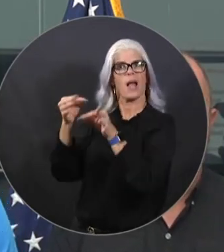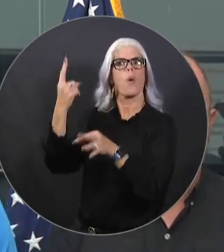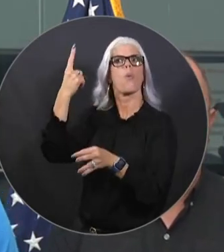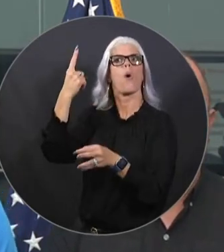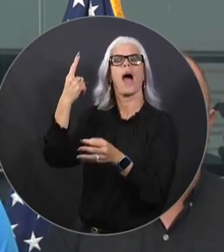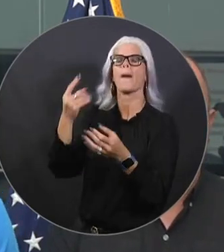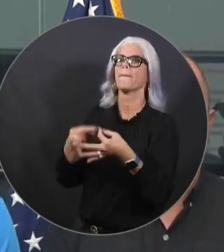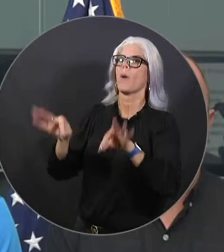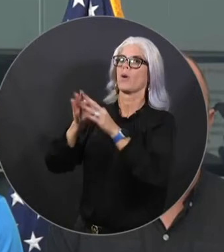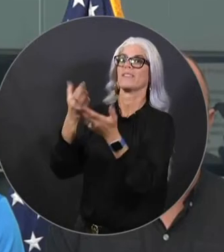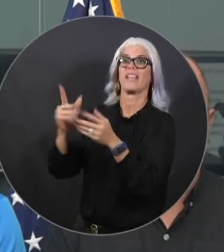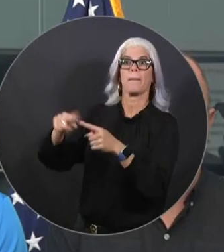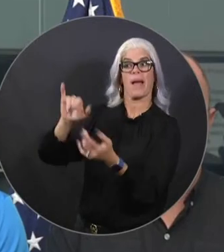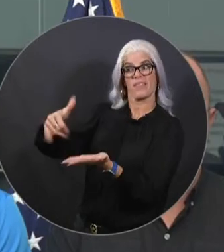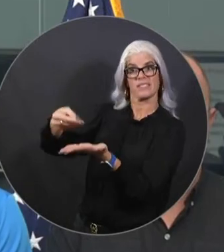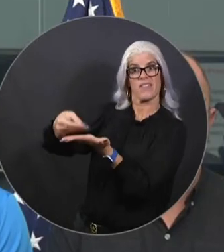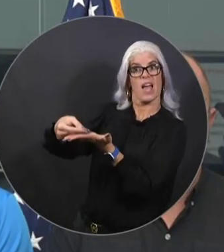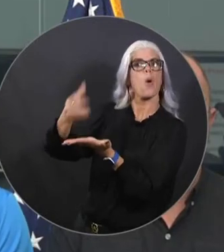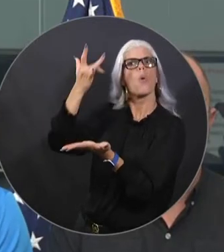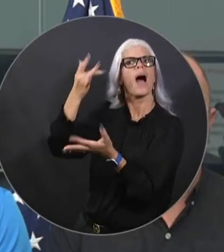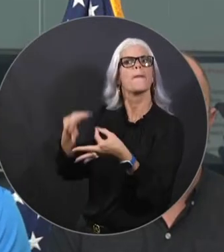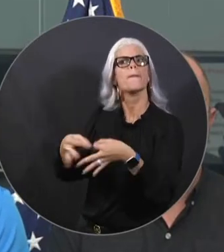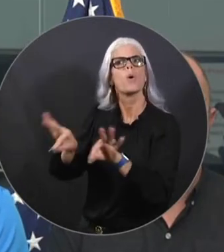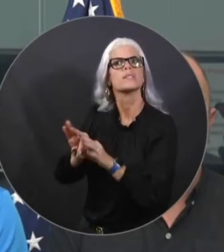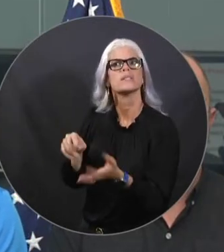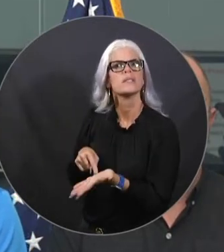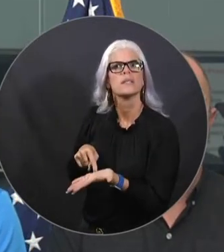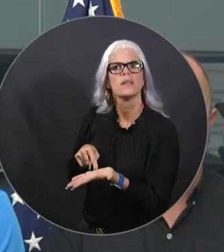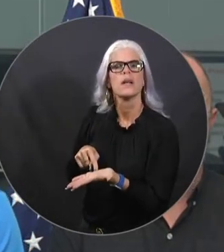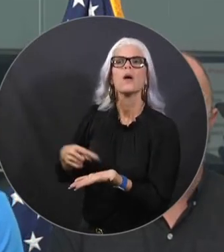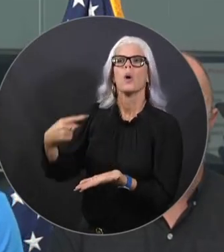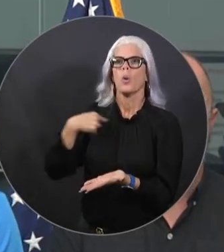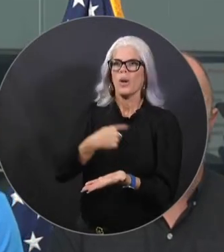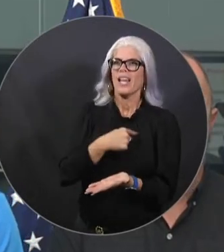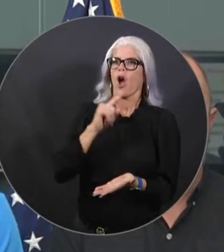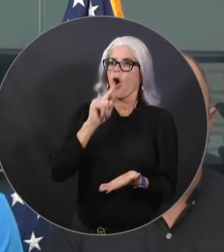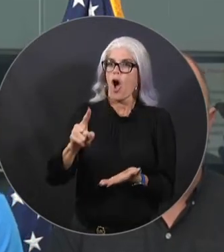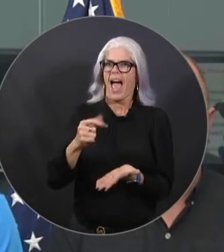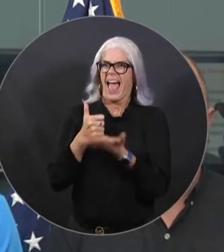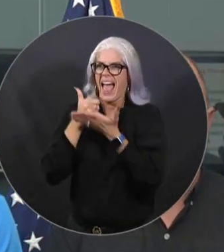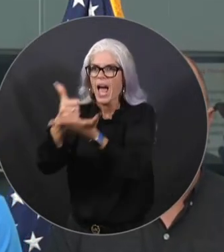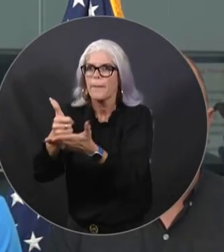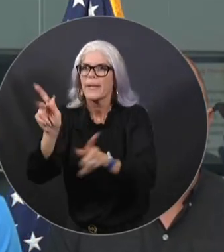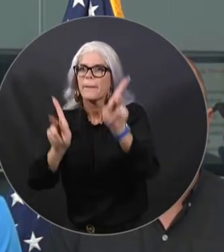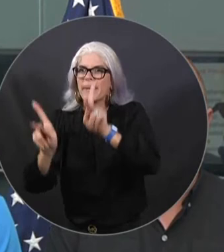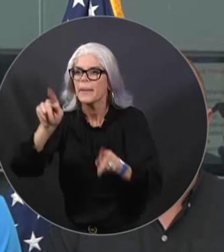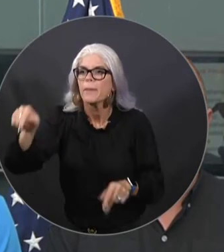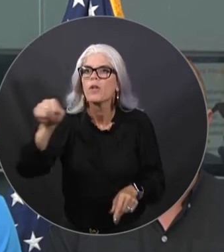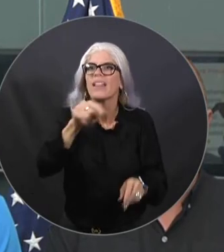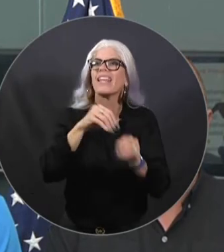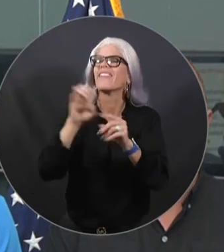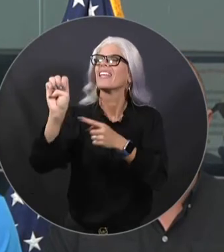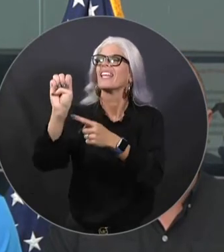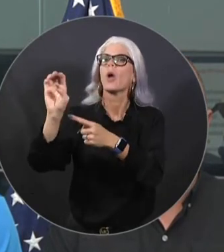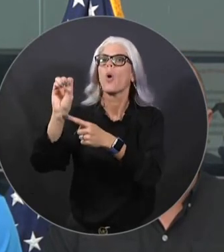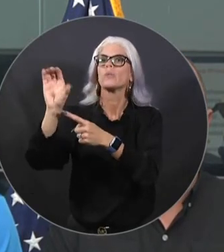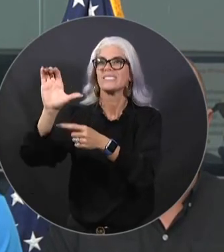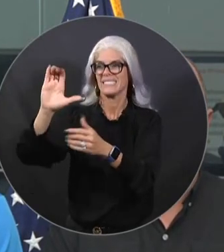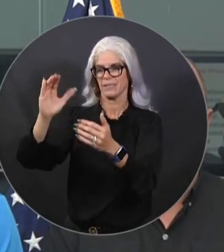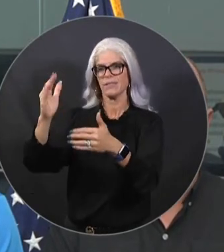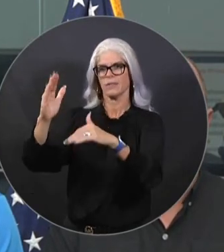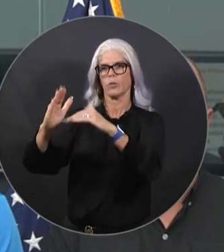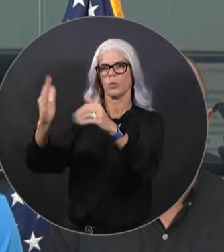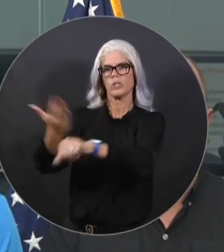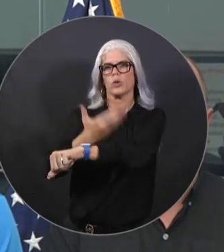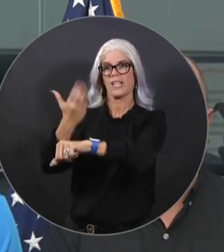because we are getting needs instantaneously into the EOC, into the Emergency Operations Center. And so we're able then to communicate